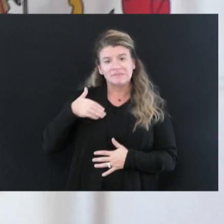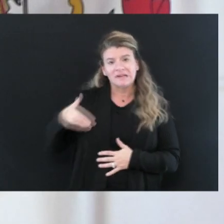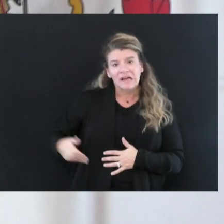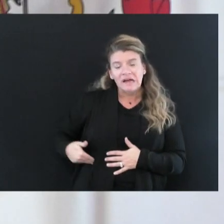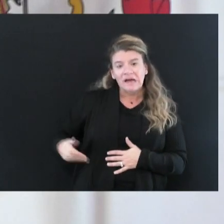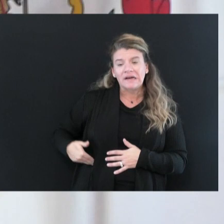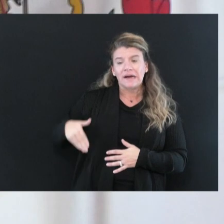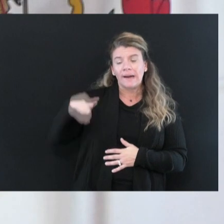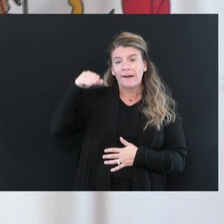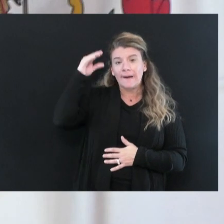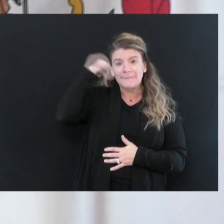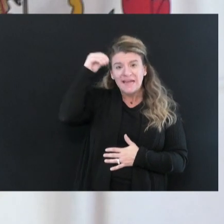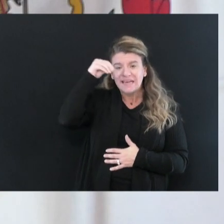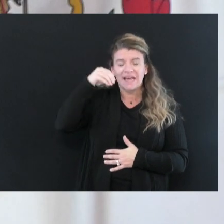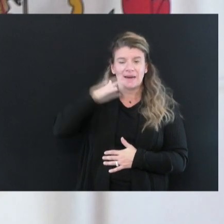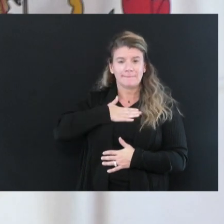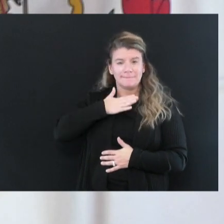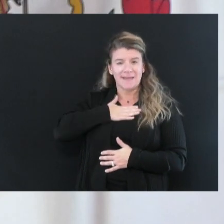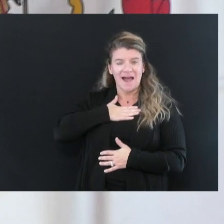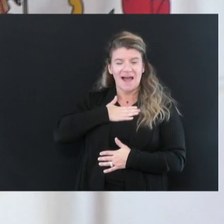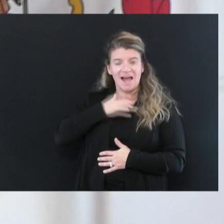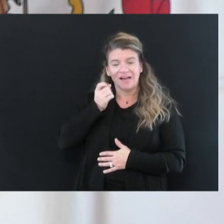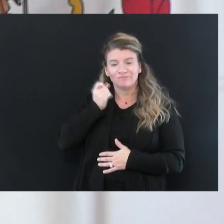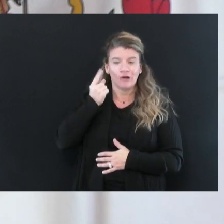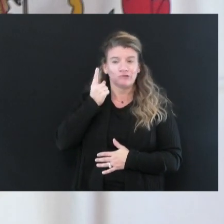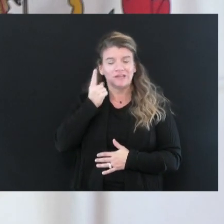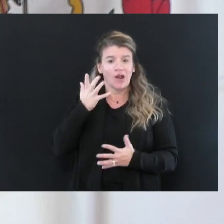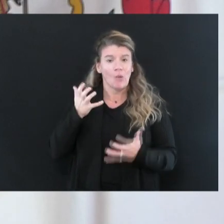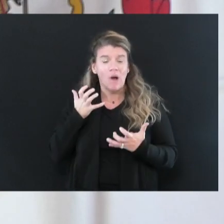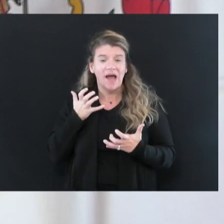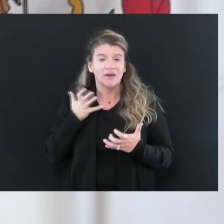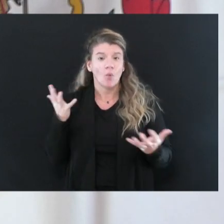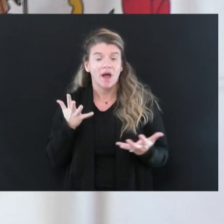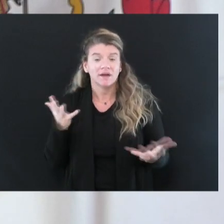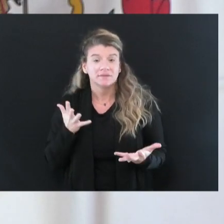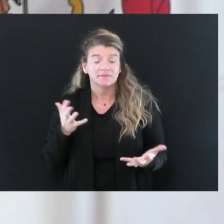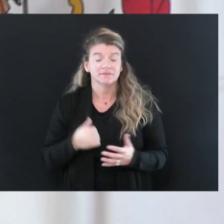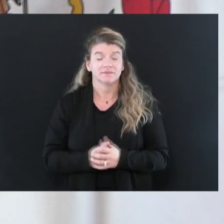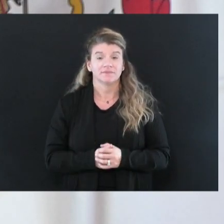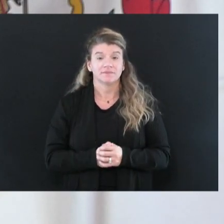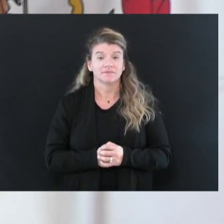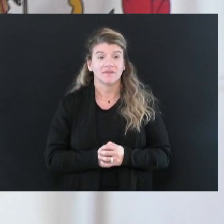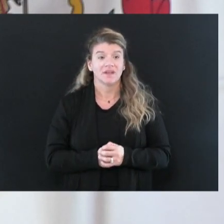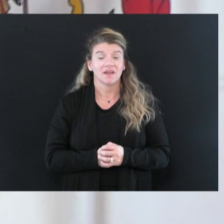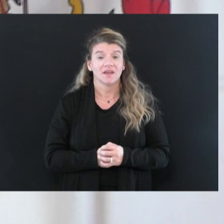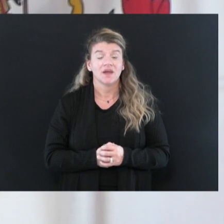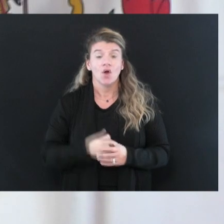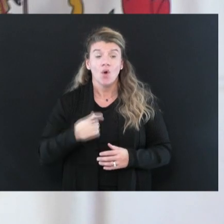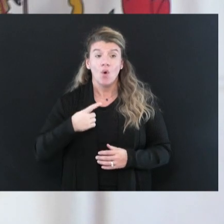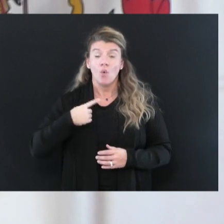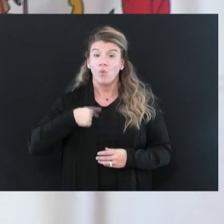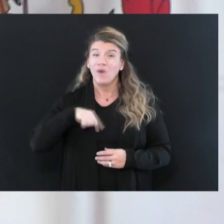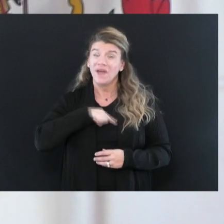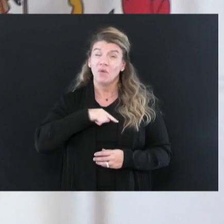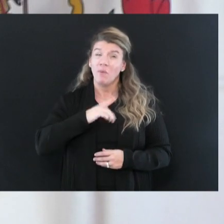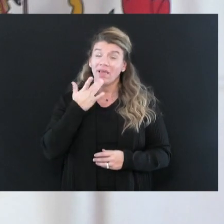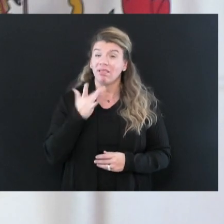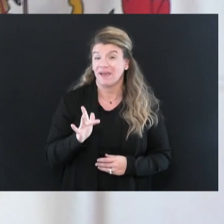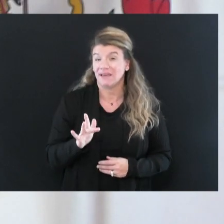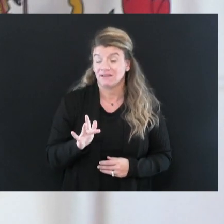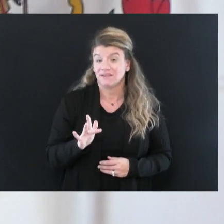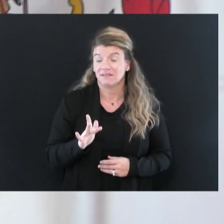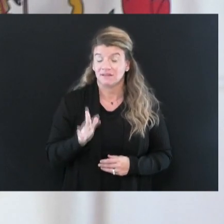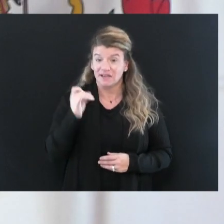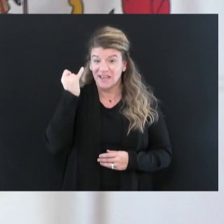what the inside baseball would be. The inside baseball would be, we'll be really, really lucky,